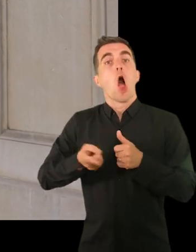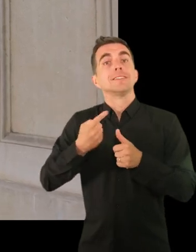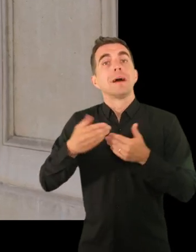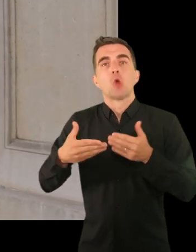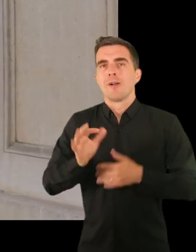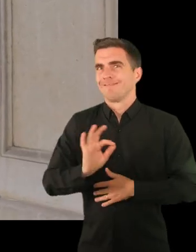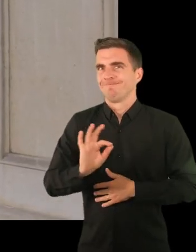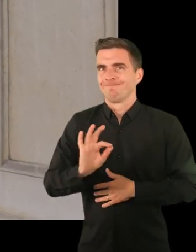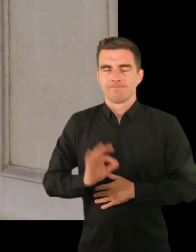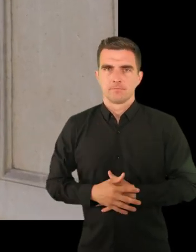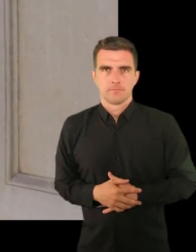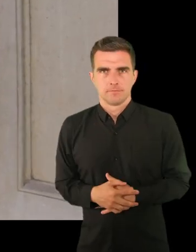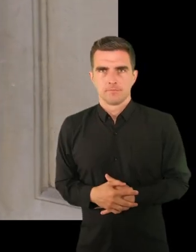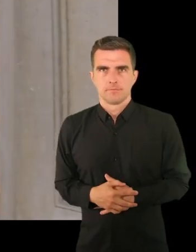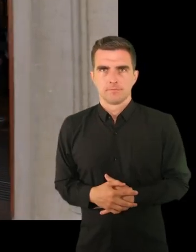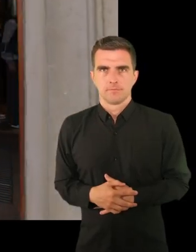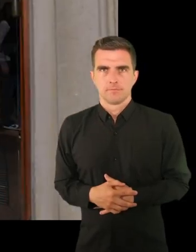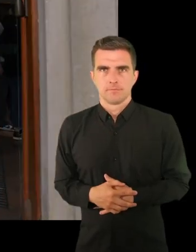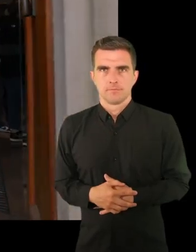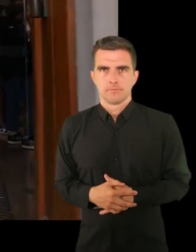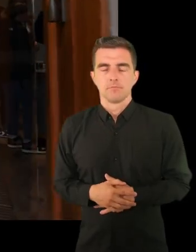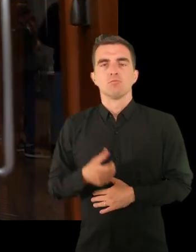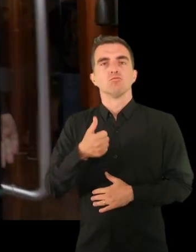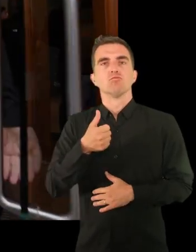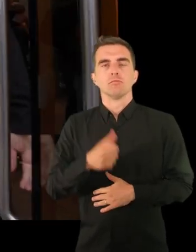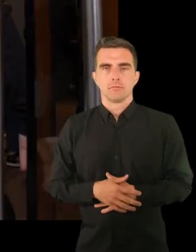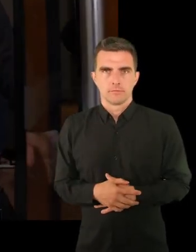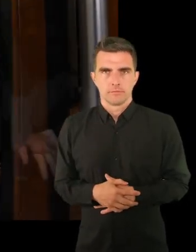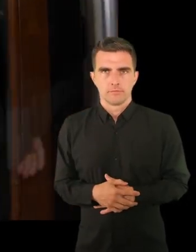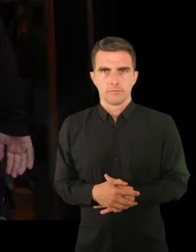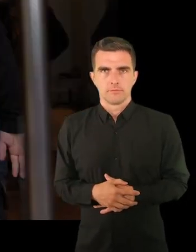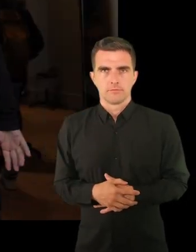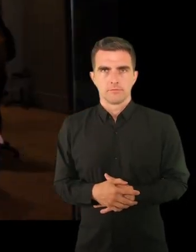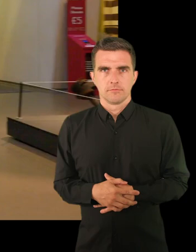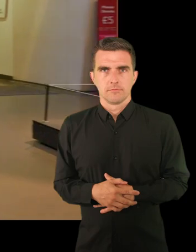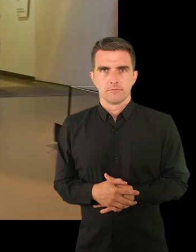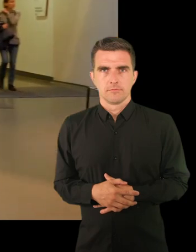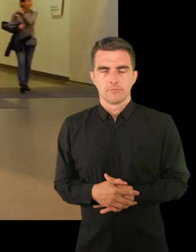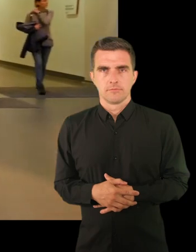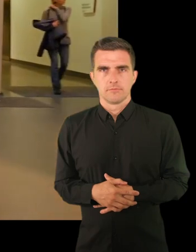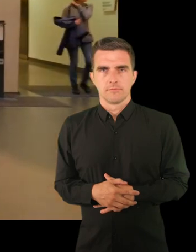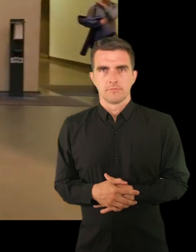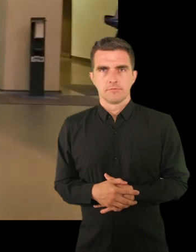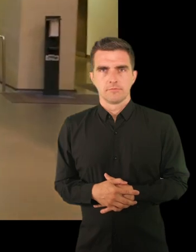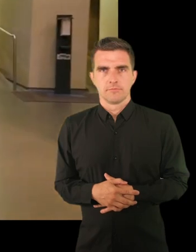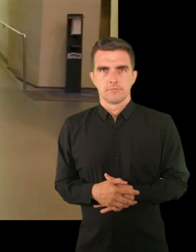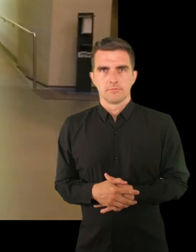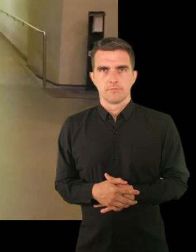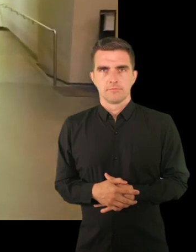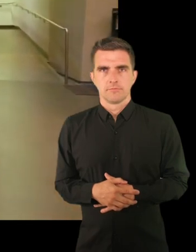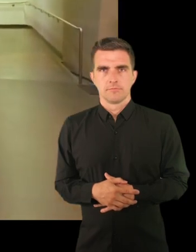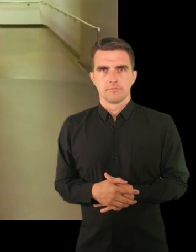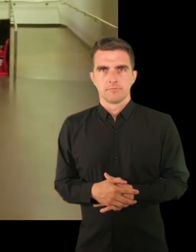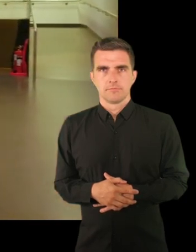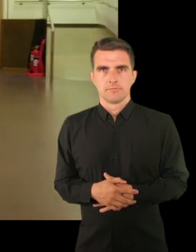a non-automatic door. Dr. Amy's guide dog leads her through the front entrance. Wearing a grey hat, black Christopher Lang and a